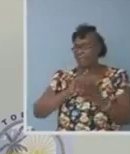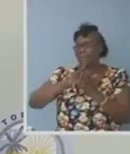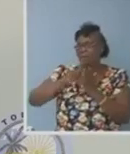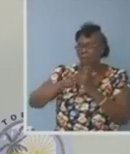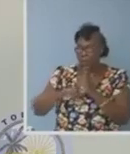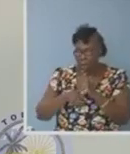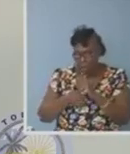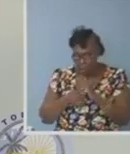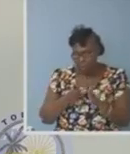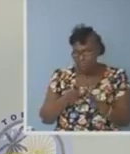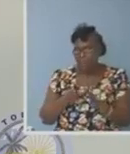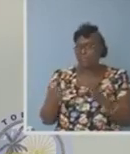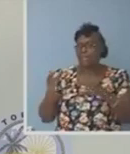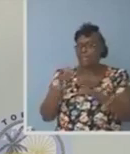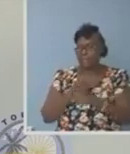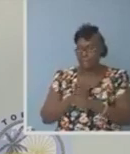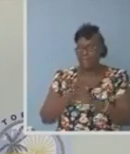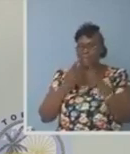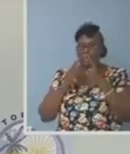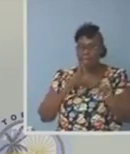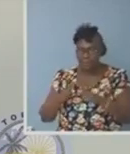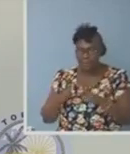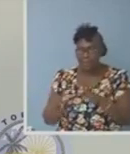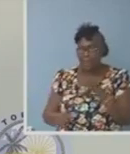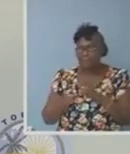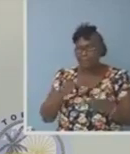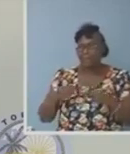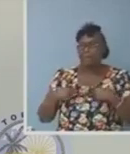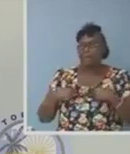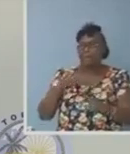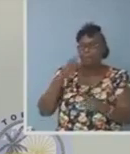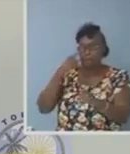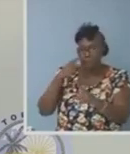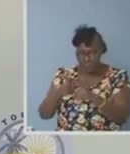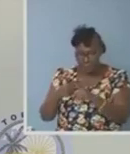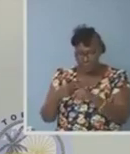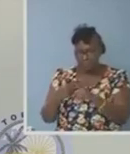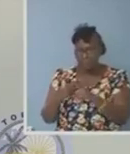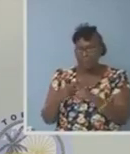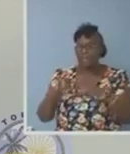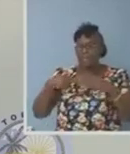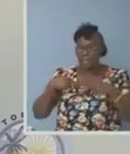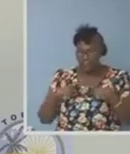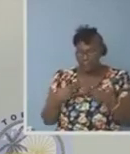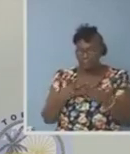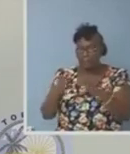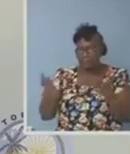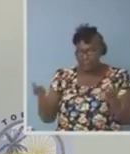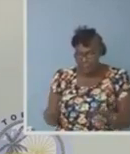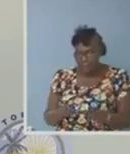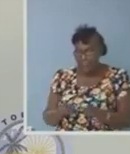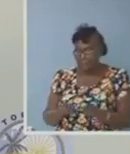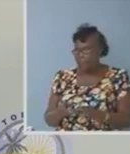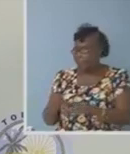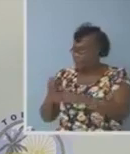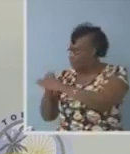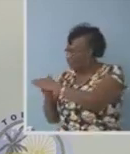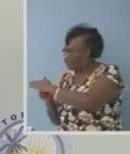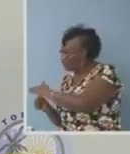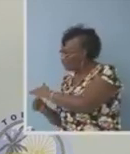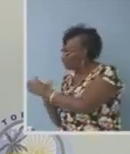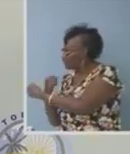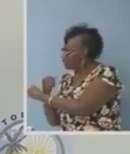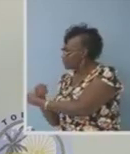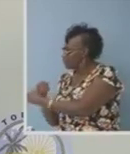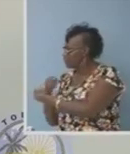someone who tests positive for COVID and they are well, we do have a facility where they can be isolated safely. If